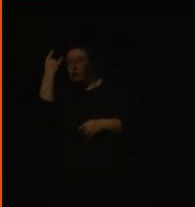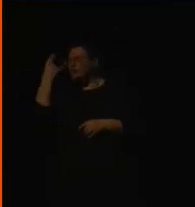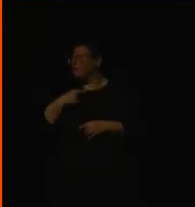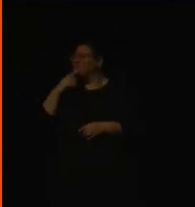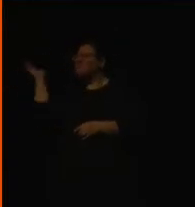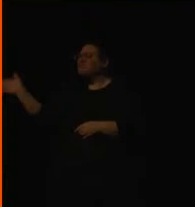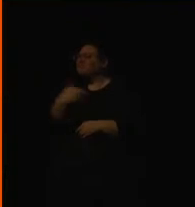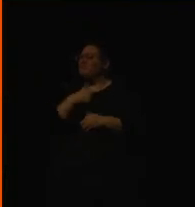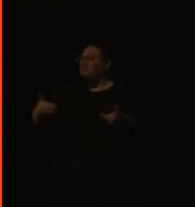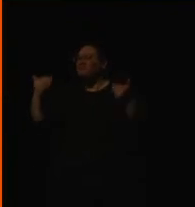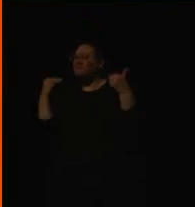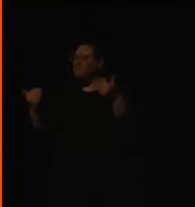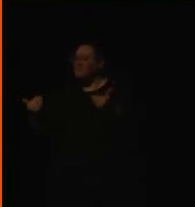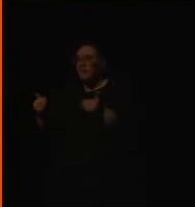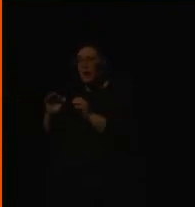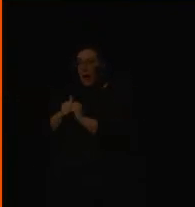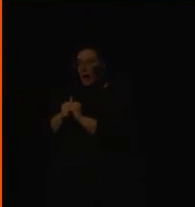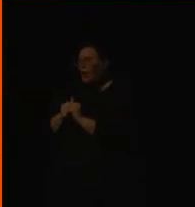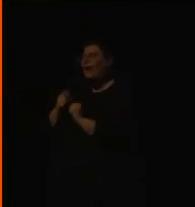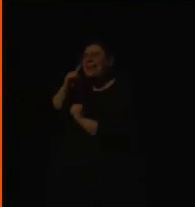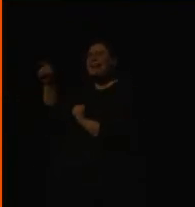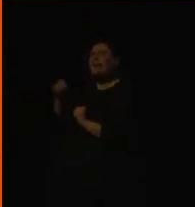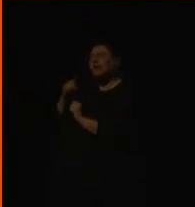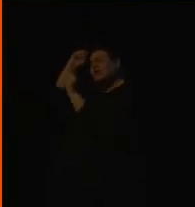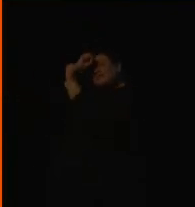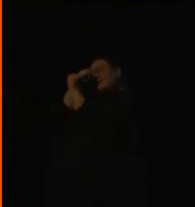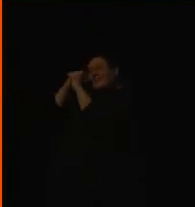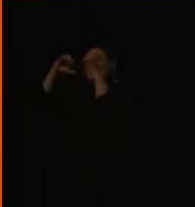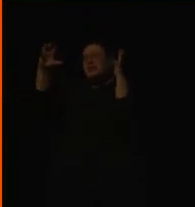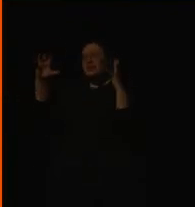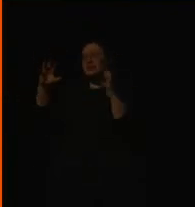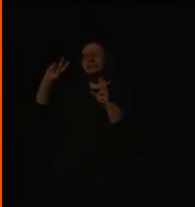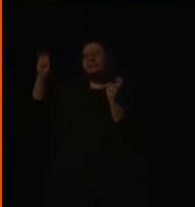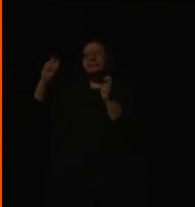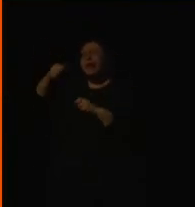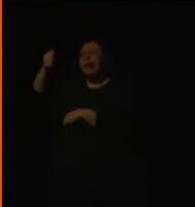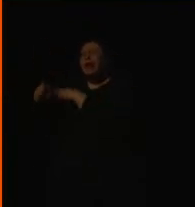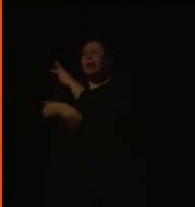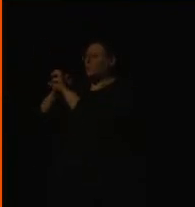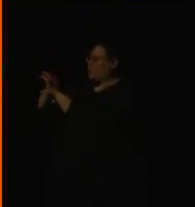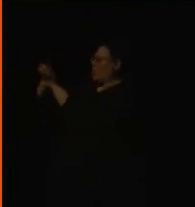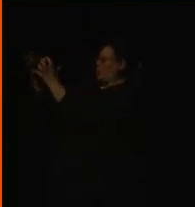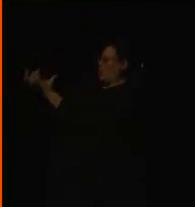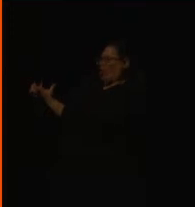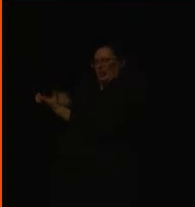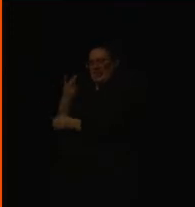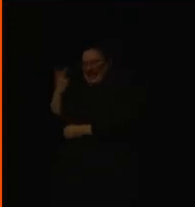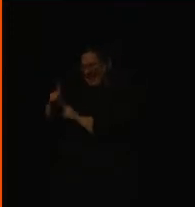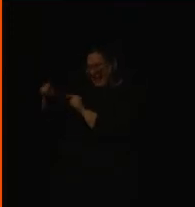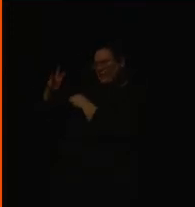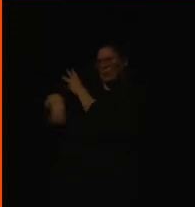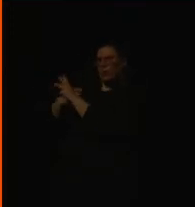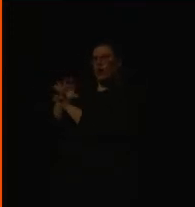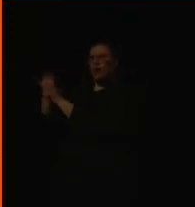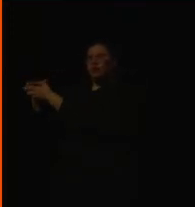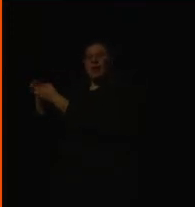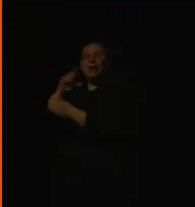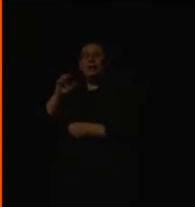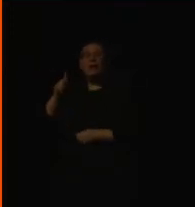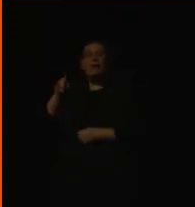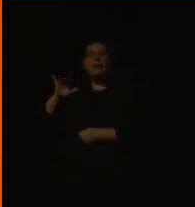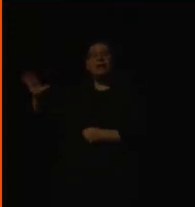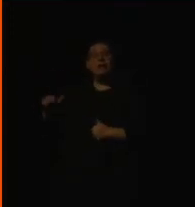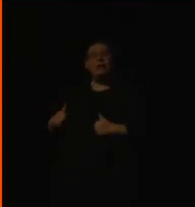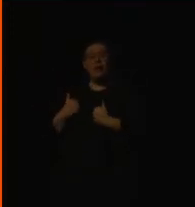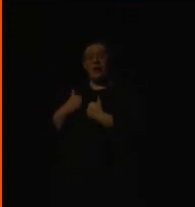I think what he had was vision. He could see another world, a different world. I think the work of his life was to